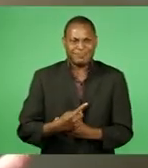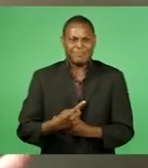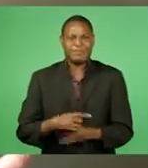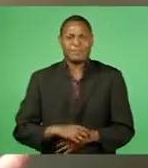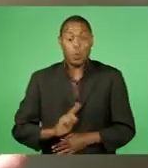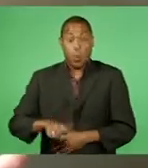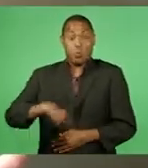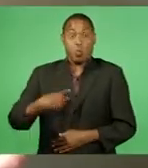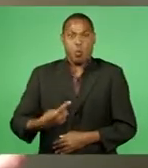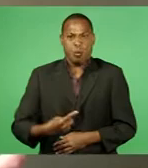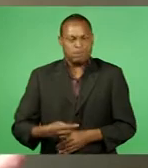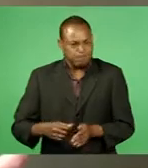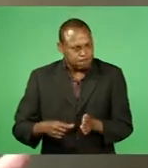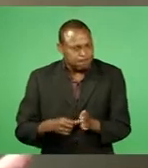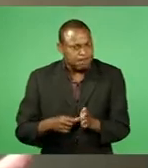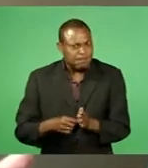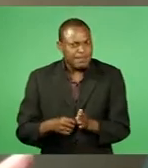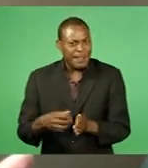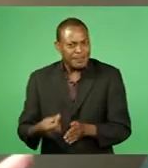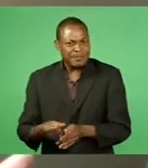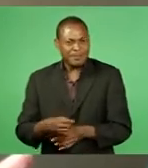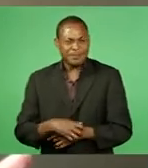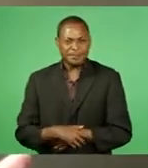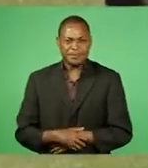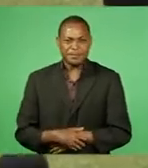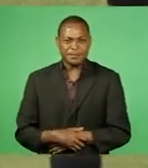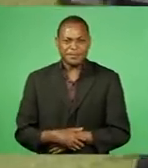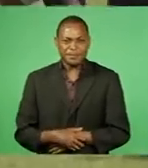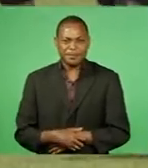because we'll be the top 8. We'll be